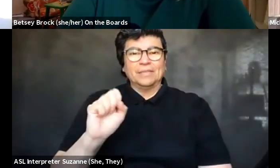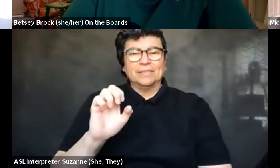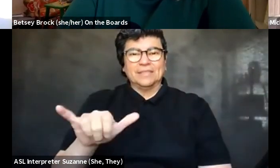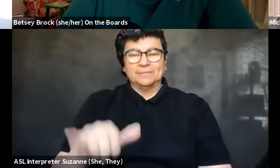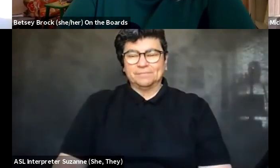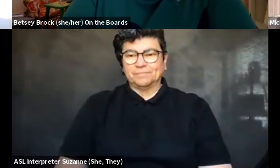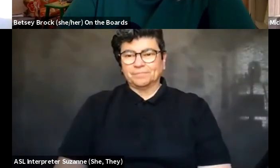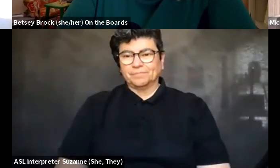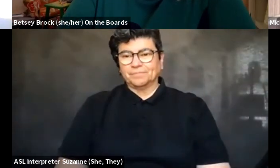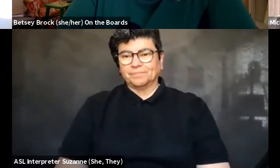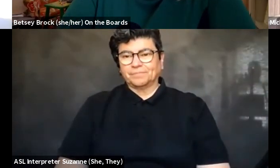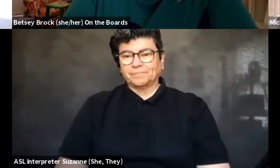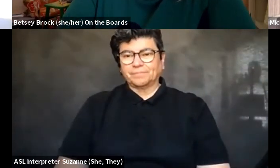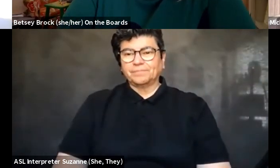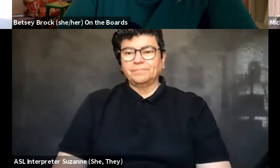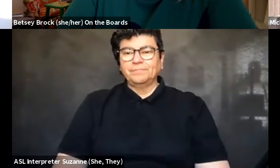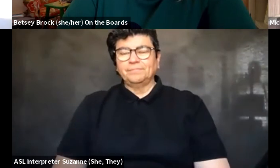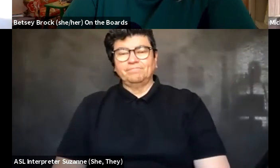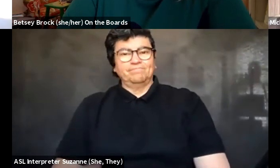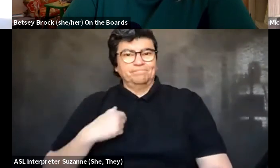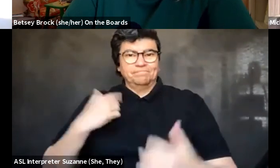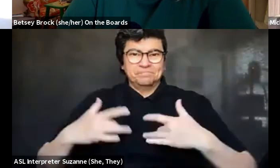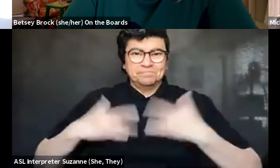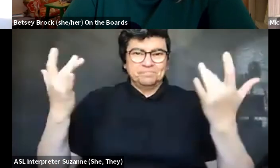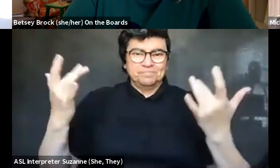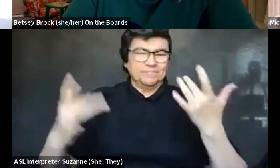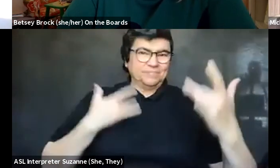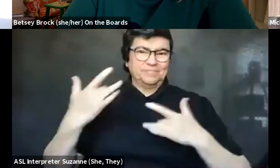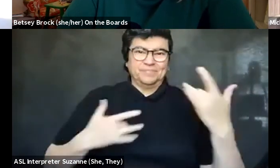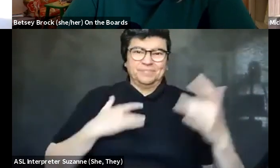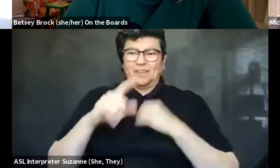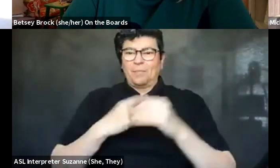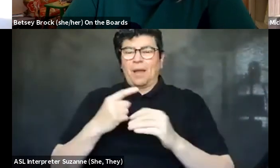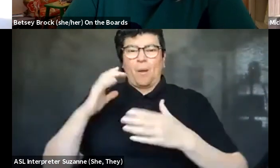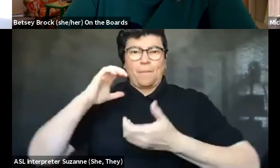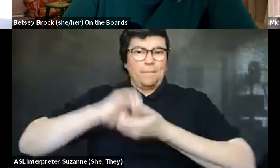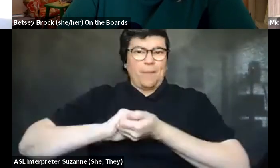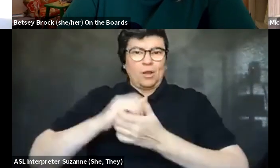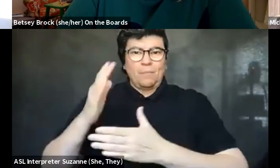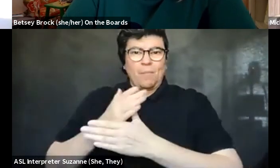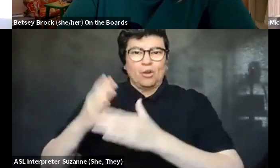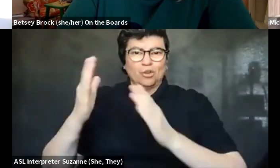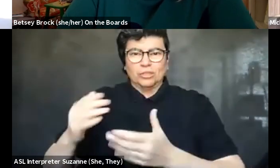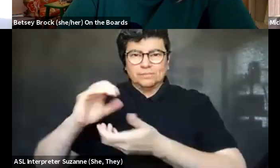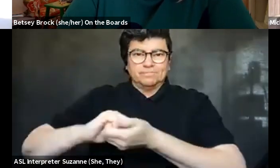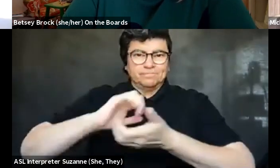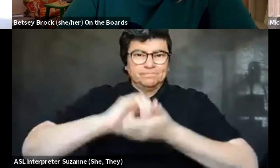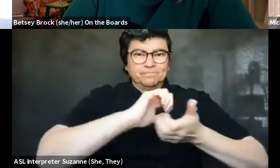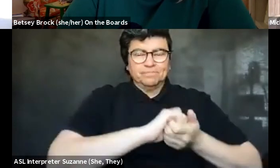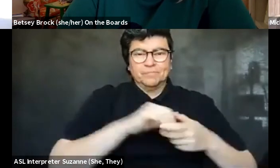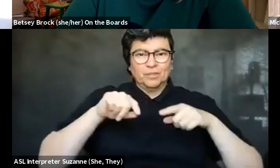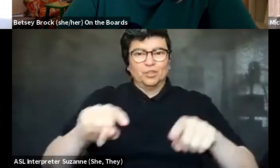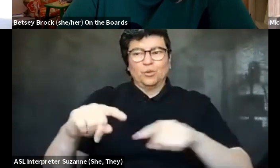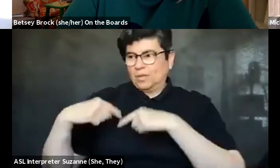I am energized and excited about the partnerships that have developed over the course of the past